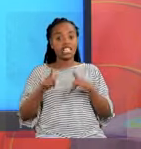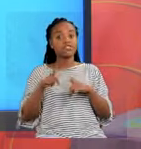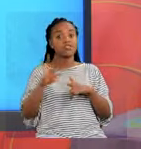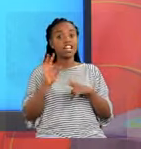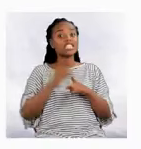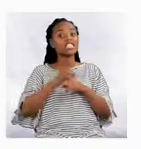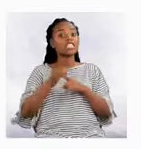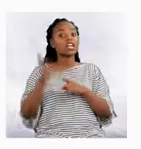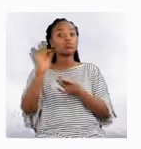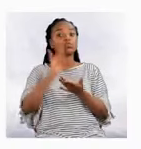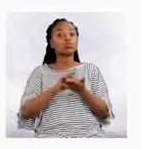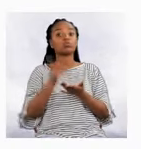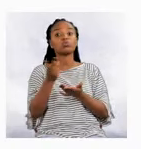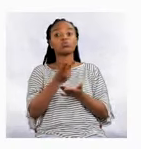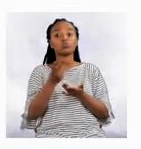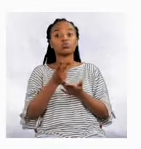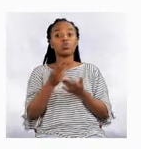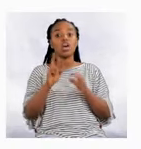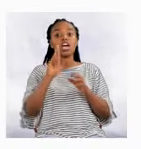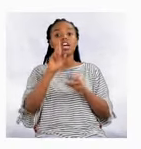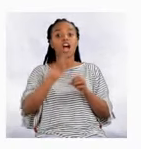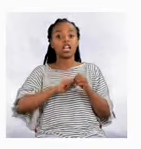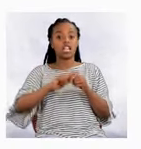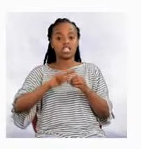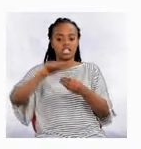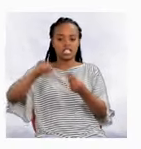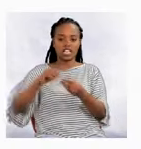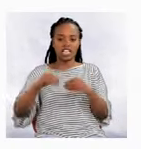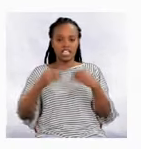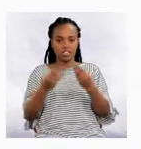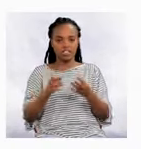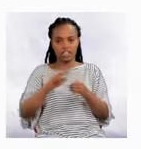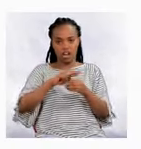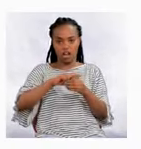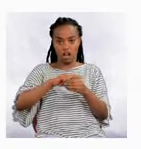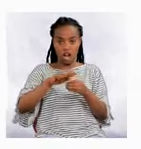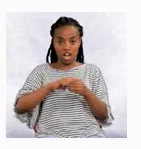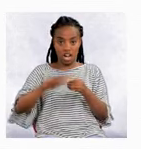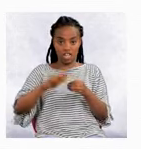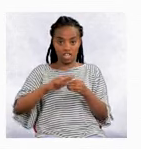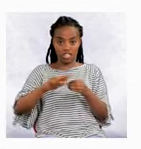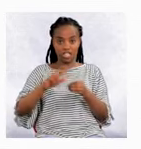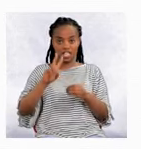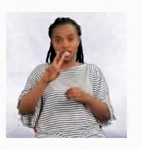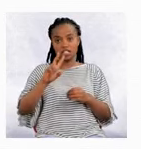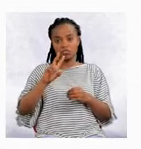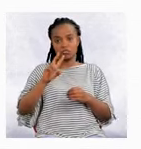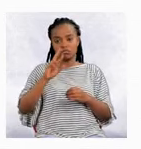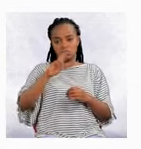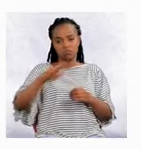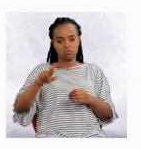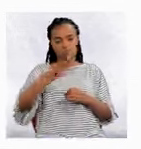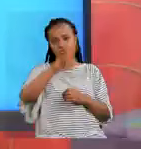distance between these two. The radius of this circle is given. Its radius is the square root of